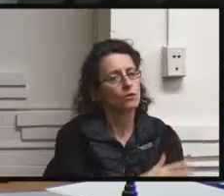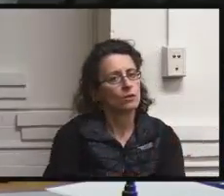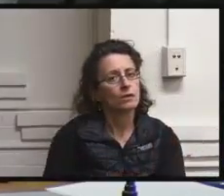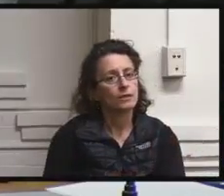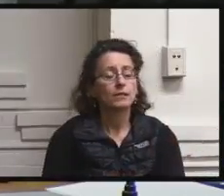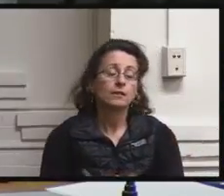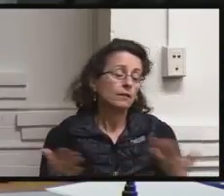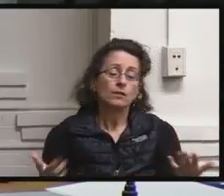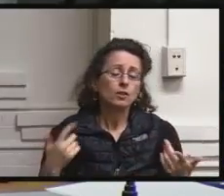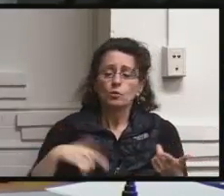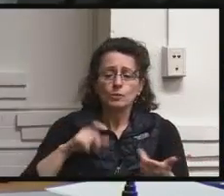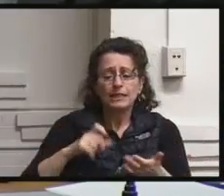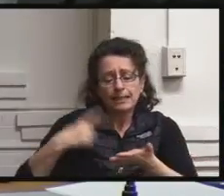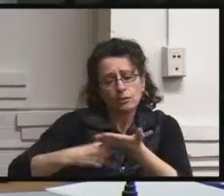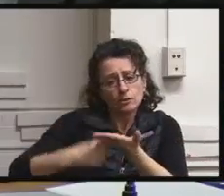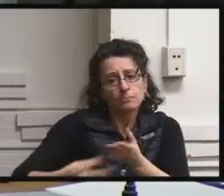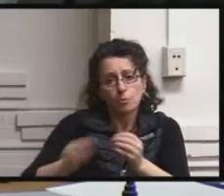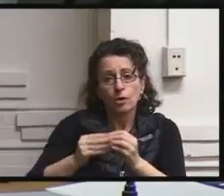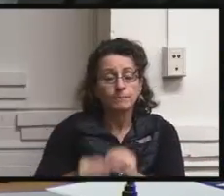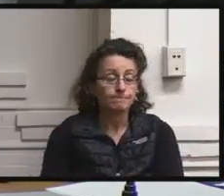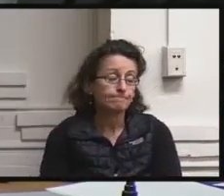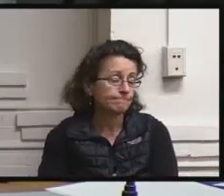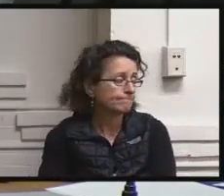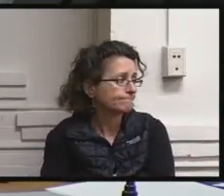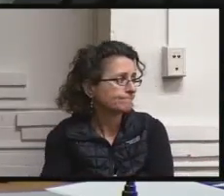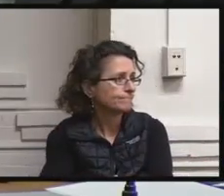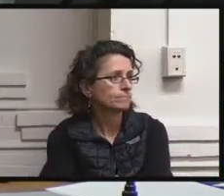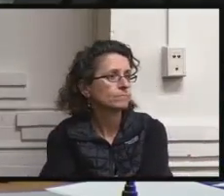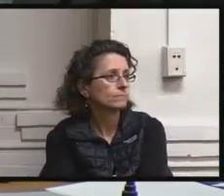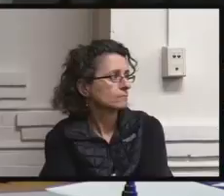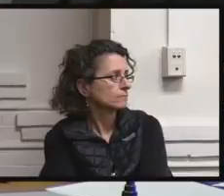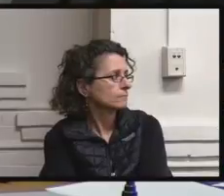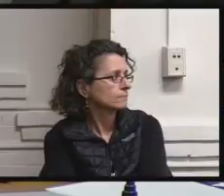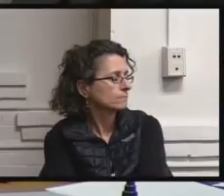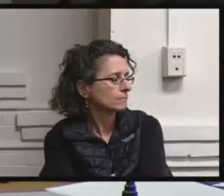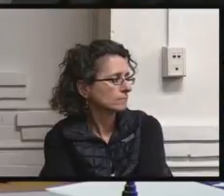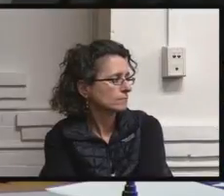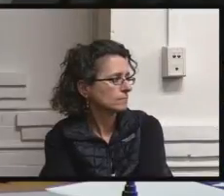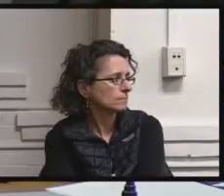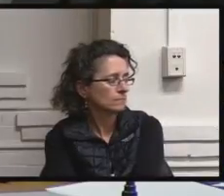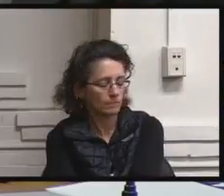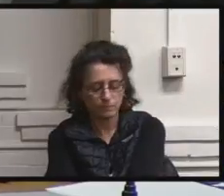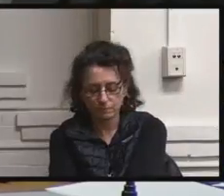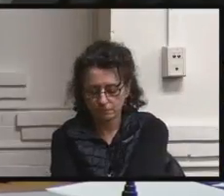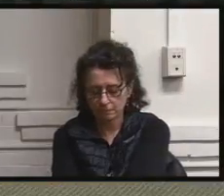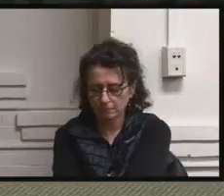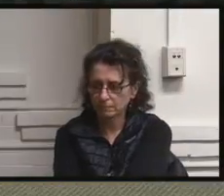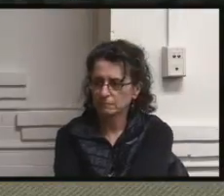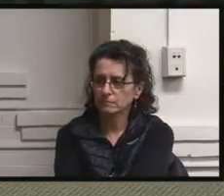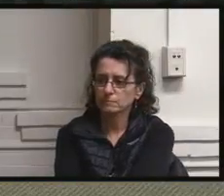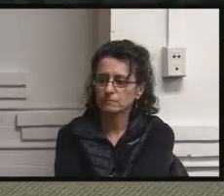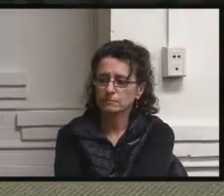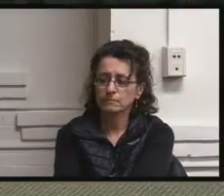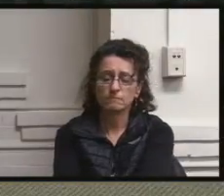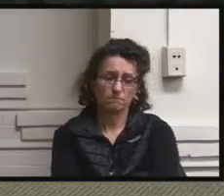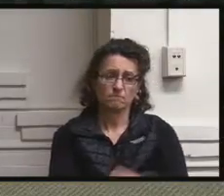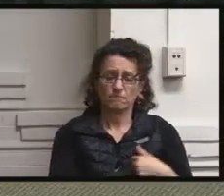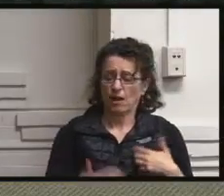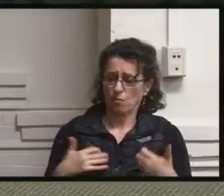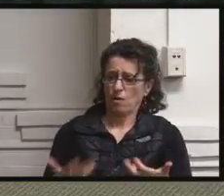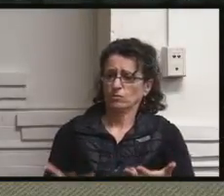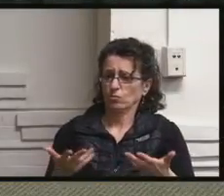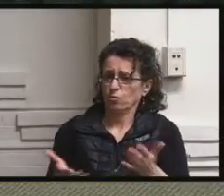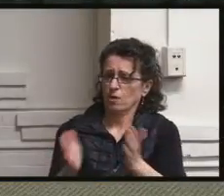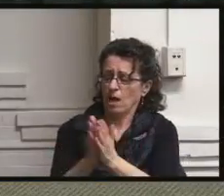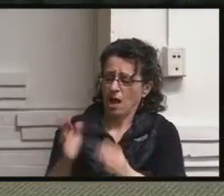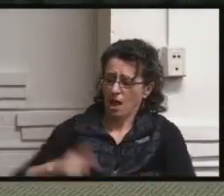So we'll just have to continue discussing this going forward, I think. Can we try to set a date for us to have some kind of a consensus